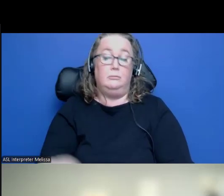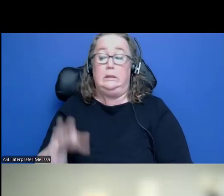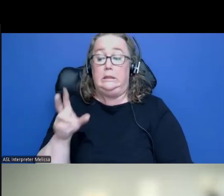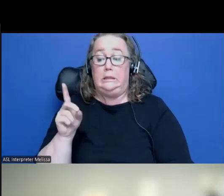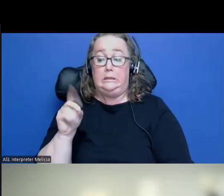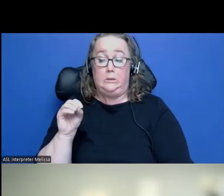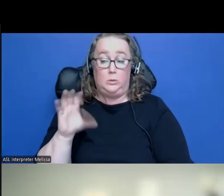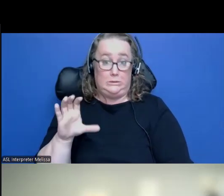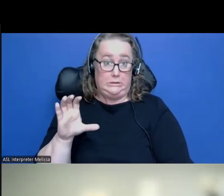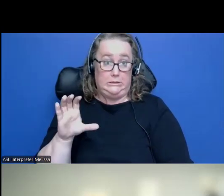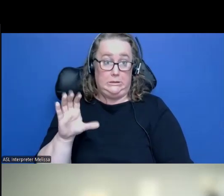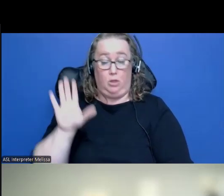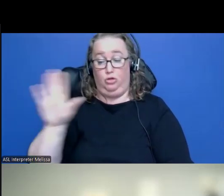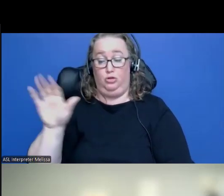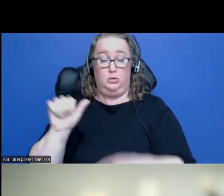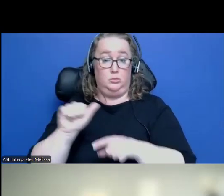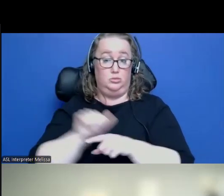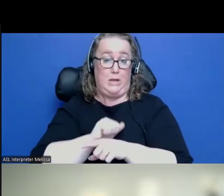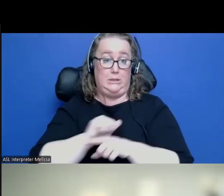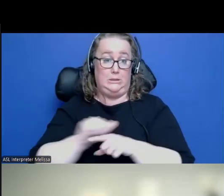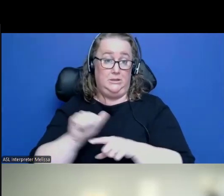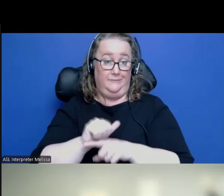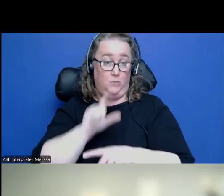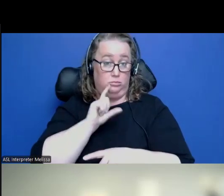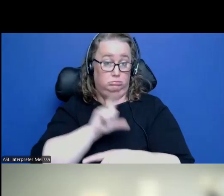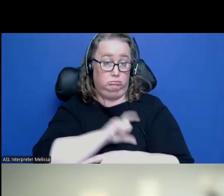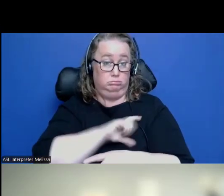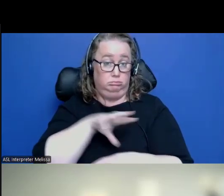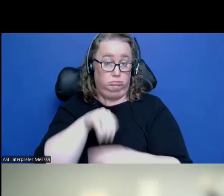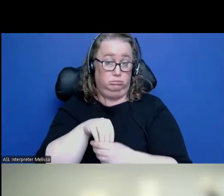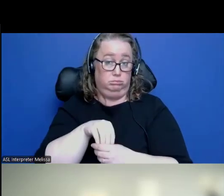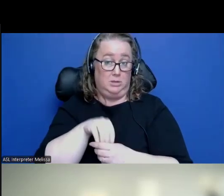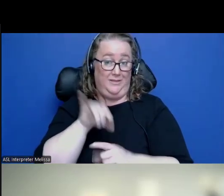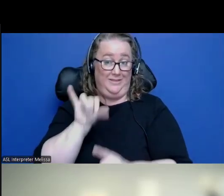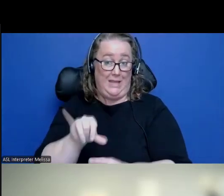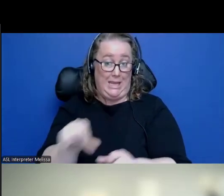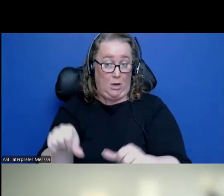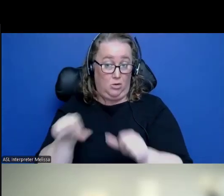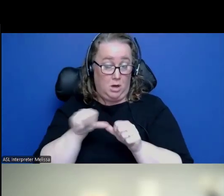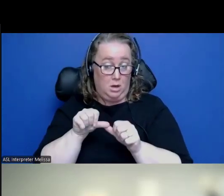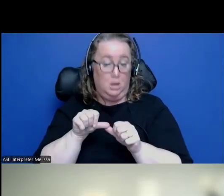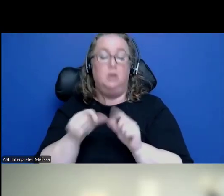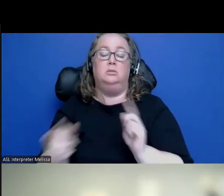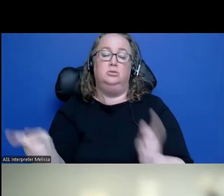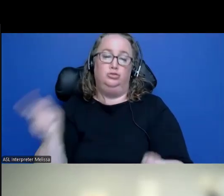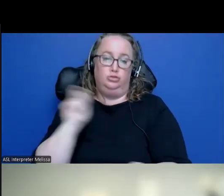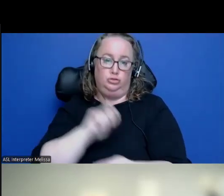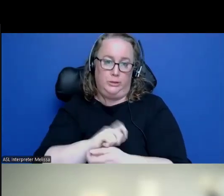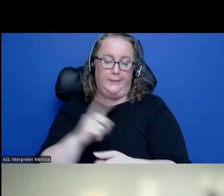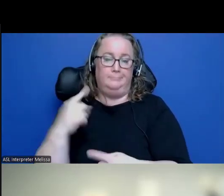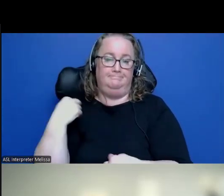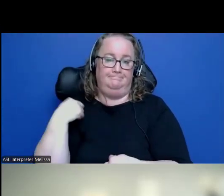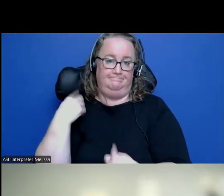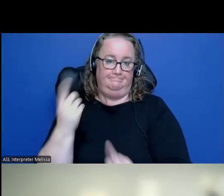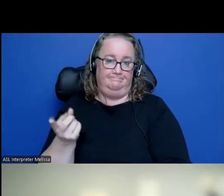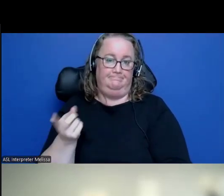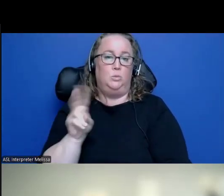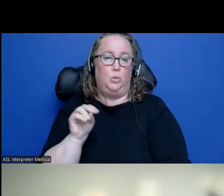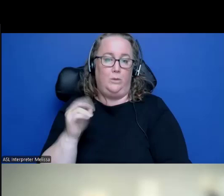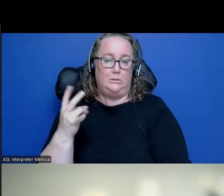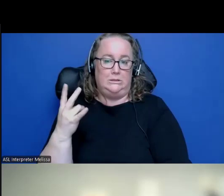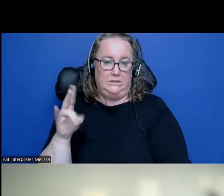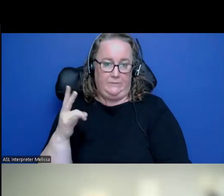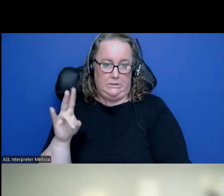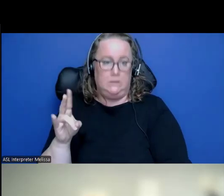assignments in these units have shifted drastically since the units opened in 2017. At that